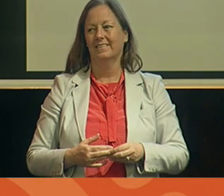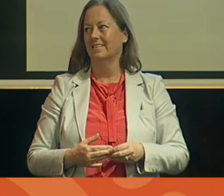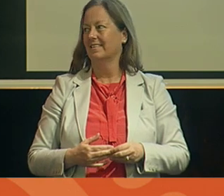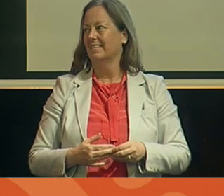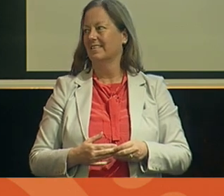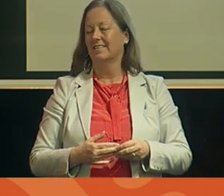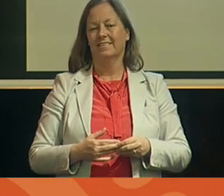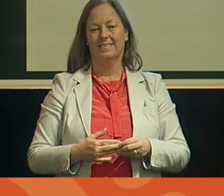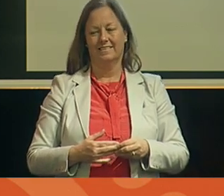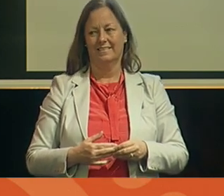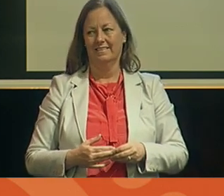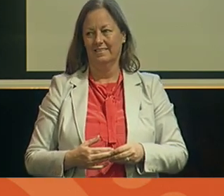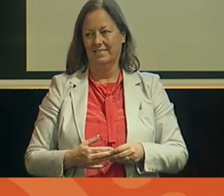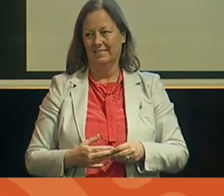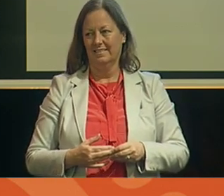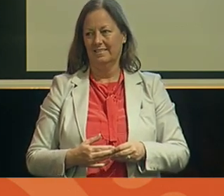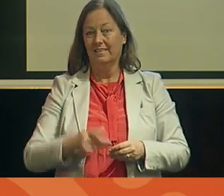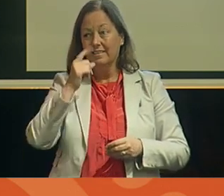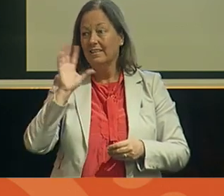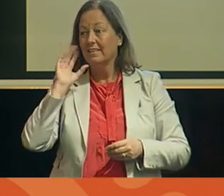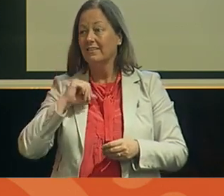So, coming back with the story. Can you hear me?